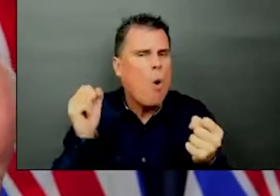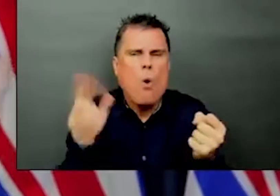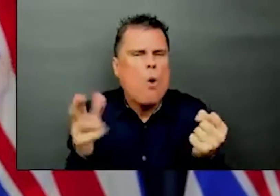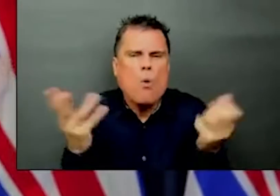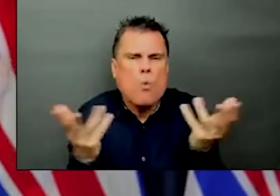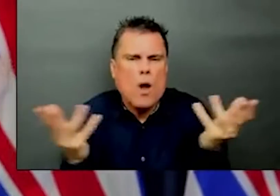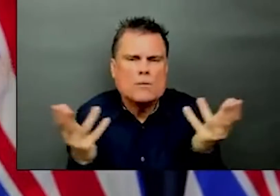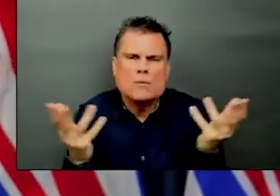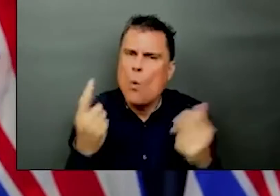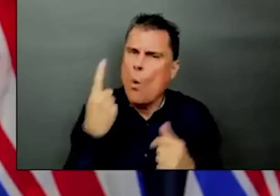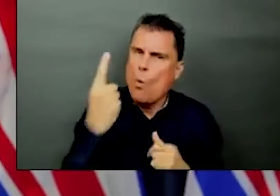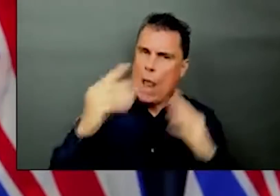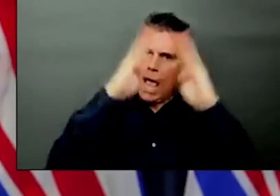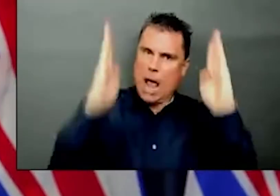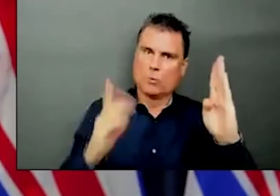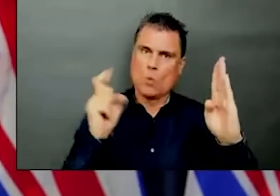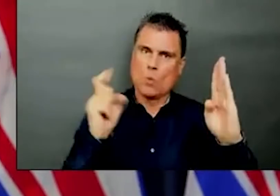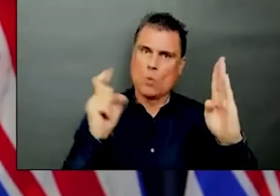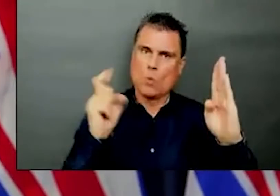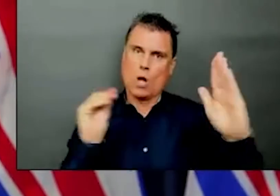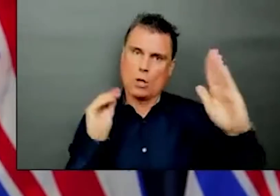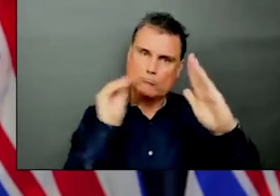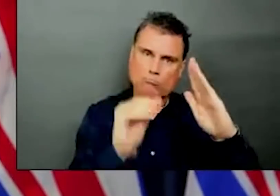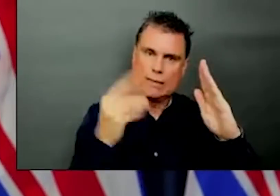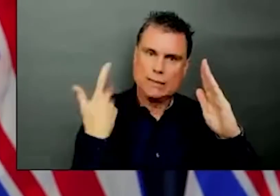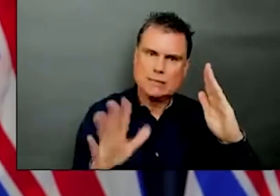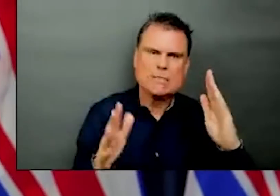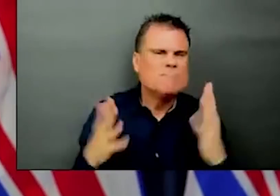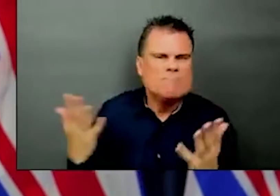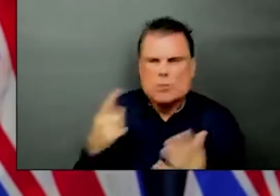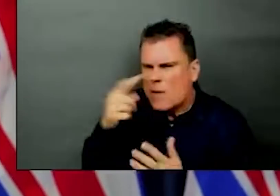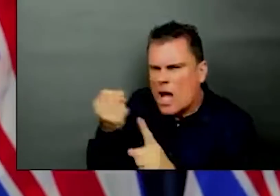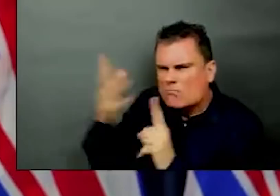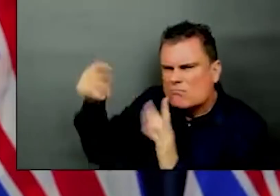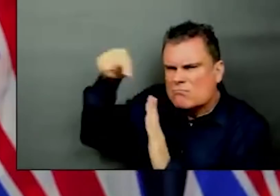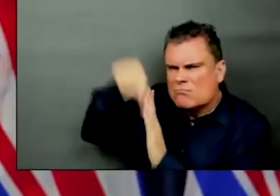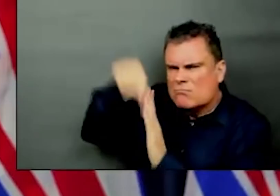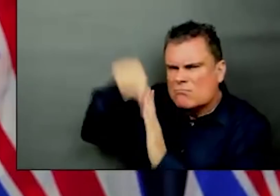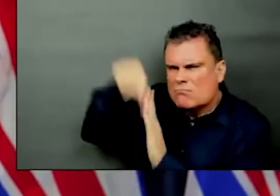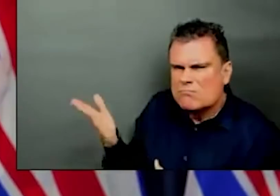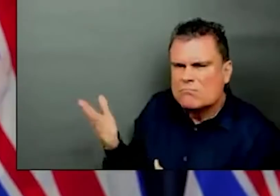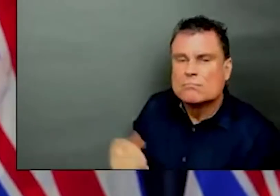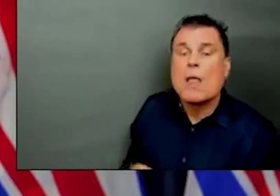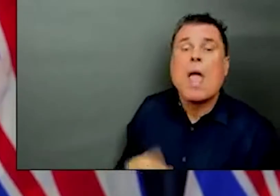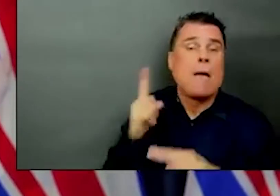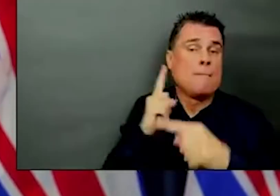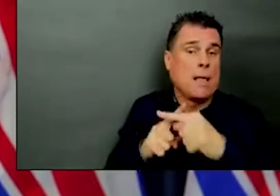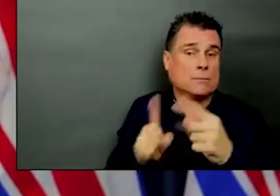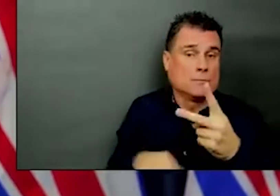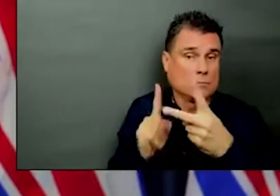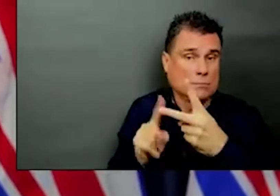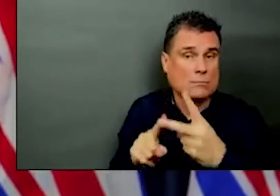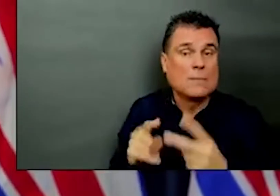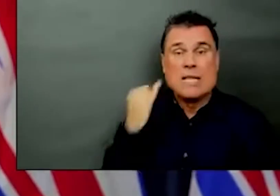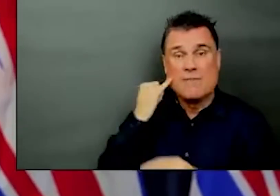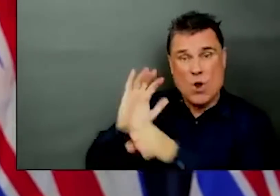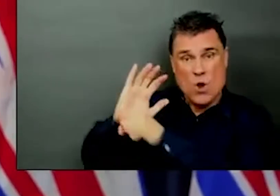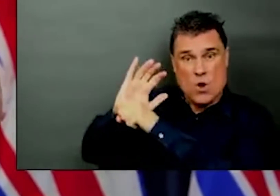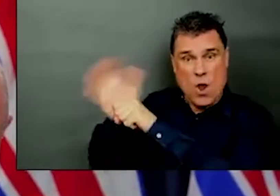how this is tangibly going to work. How is it going to be calculated? Oh, and if you canceled at the height of the pandemic, when a lot of people